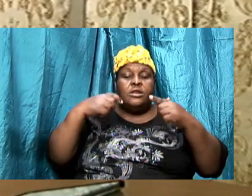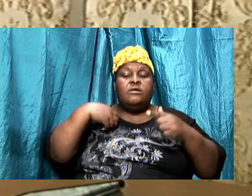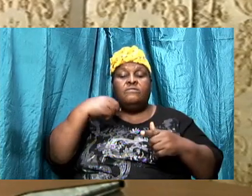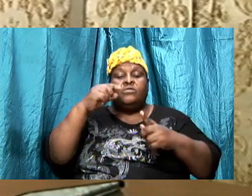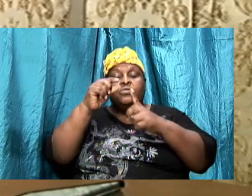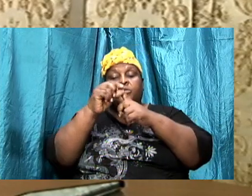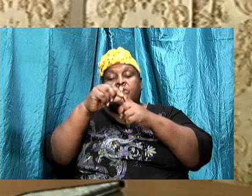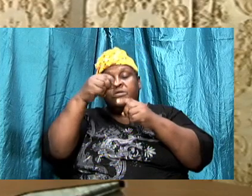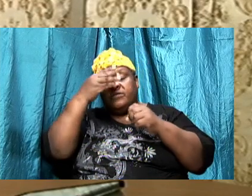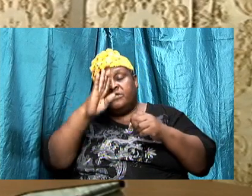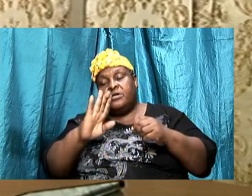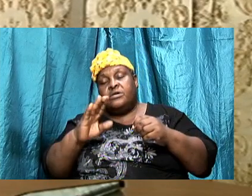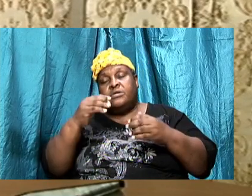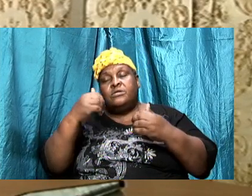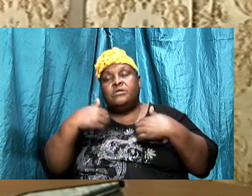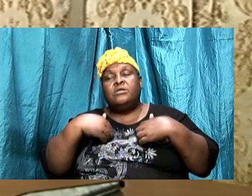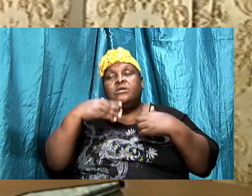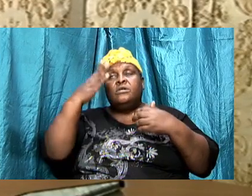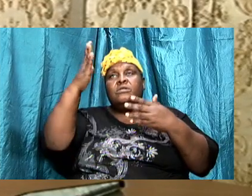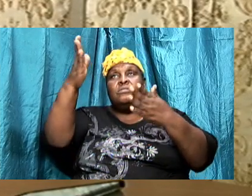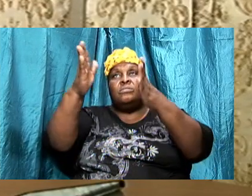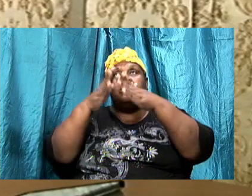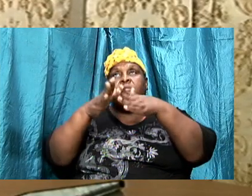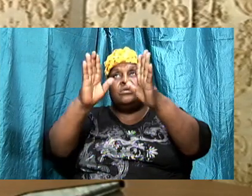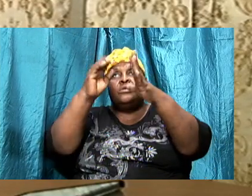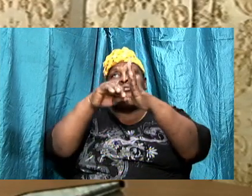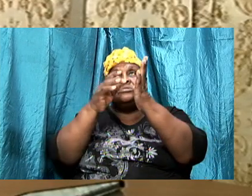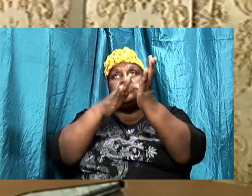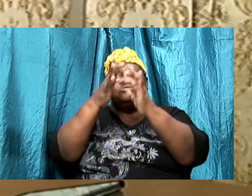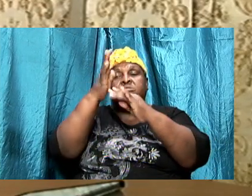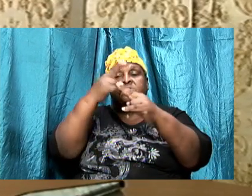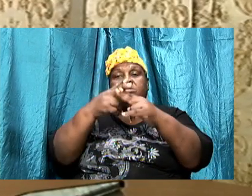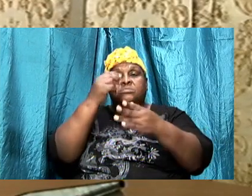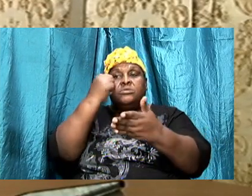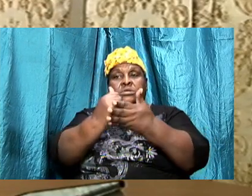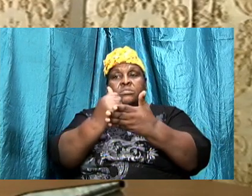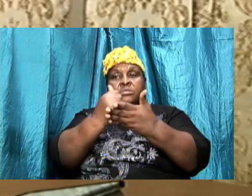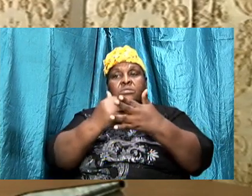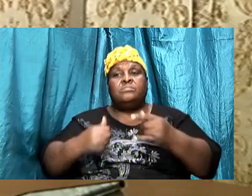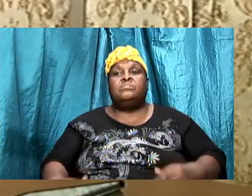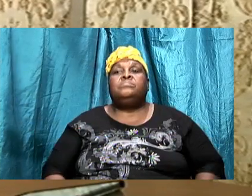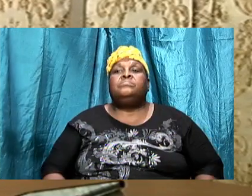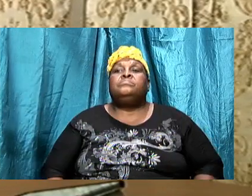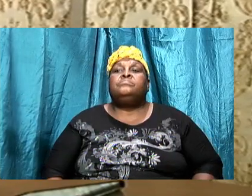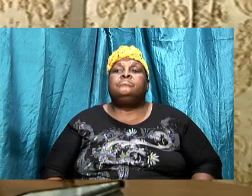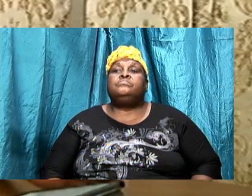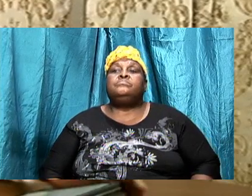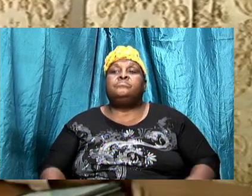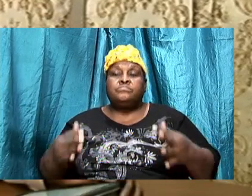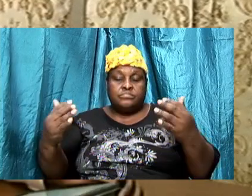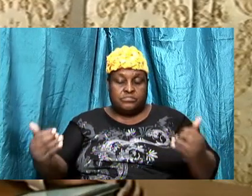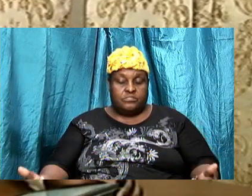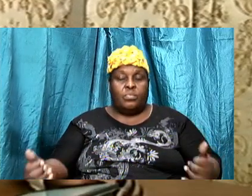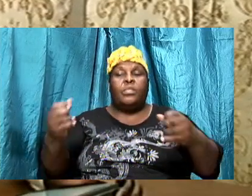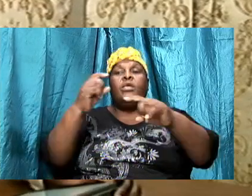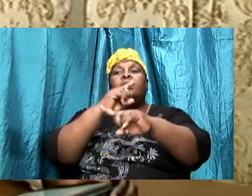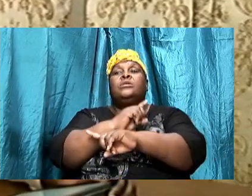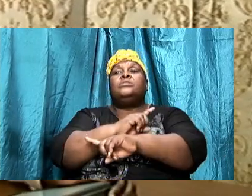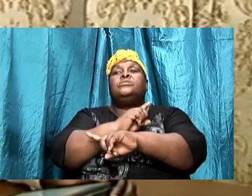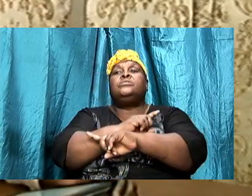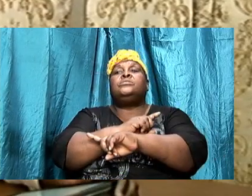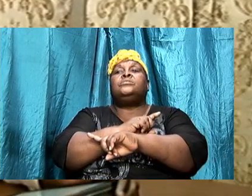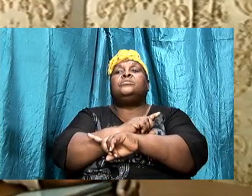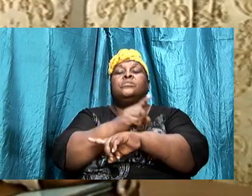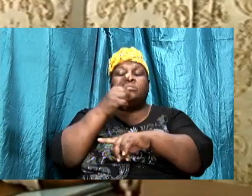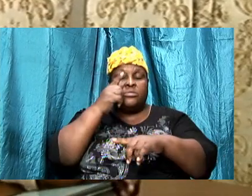lives. Have your way. In Jesus' name we pray. Amen. And so today, as I stated before,